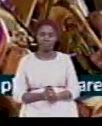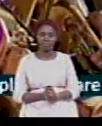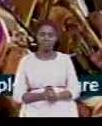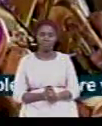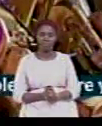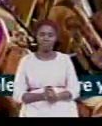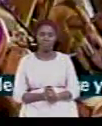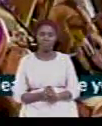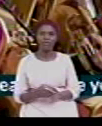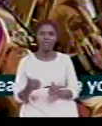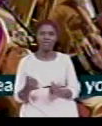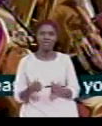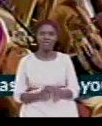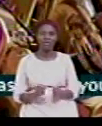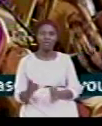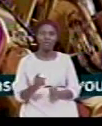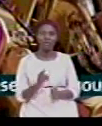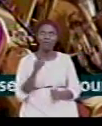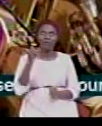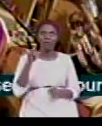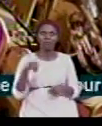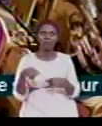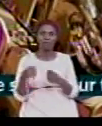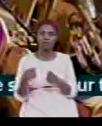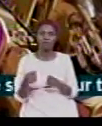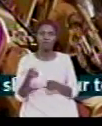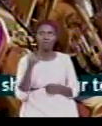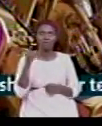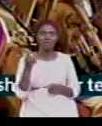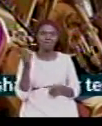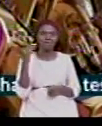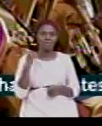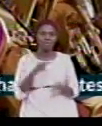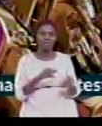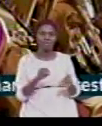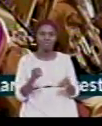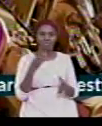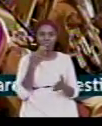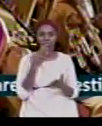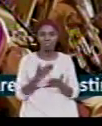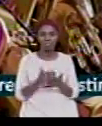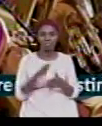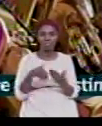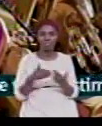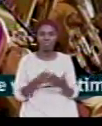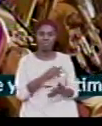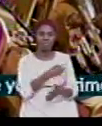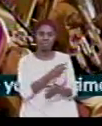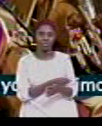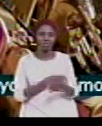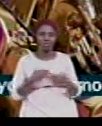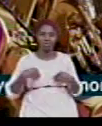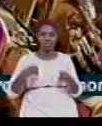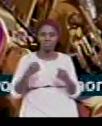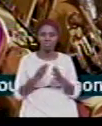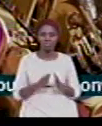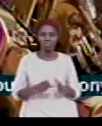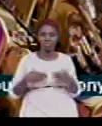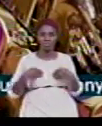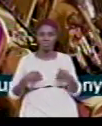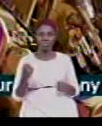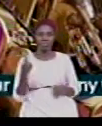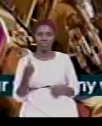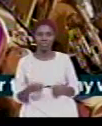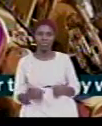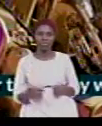Everywhere he went, he was doing good. The mighty healer, he healed the